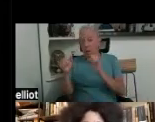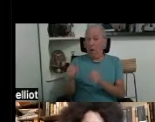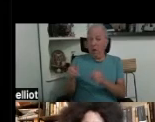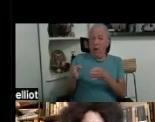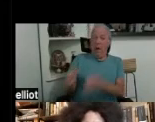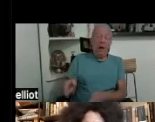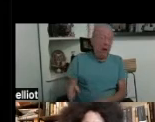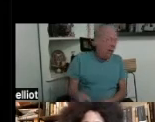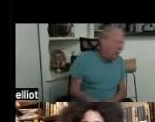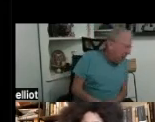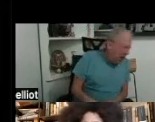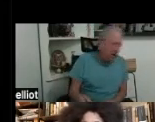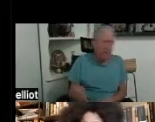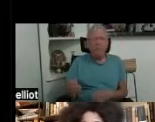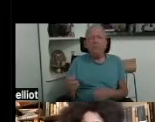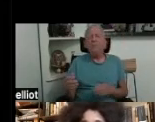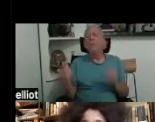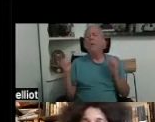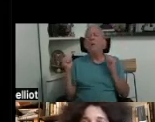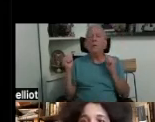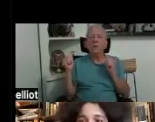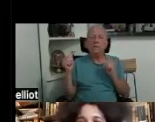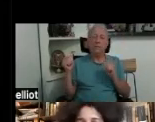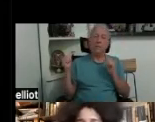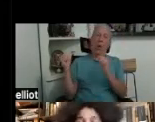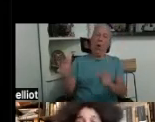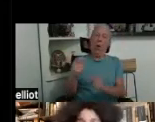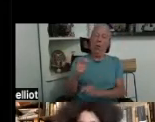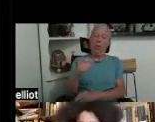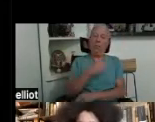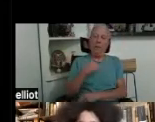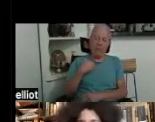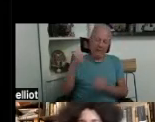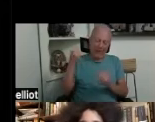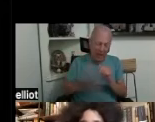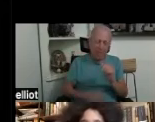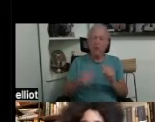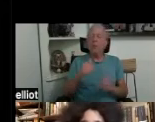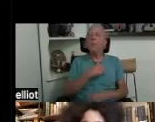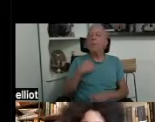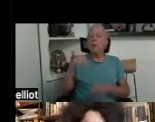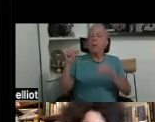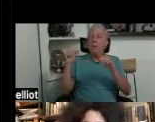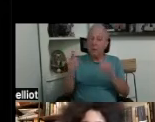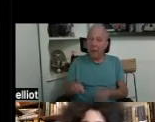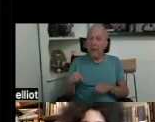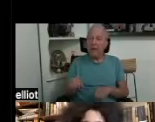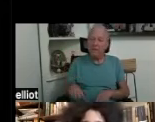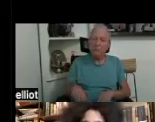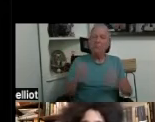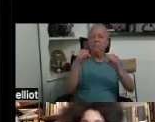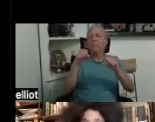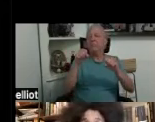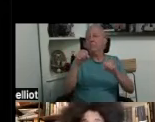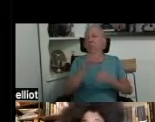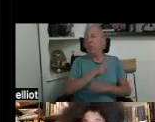all of a cooperative's member, every cooperative member can sit on the board if desired. I